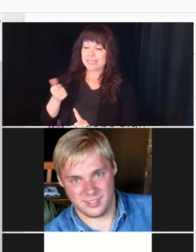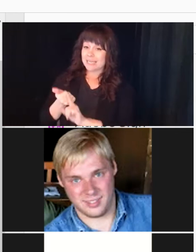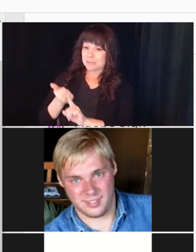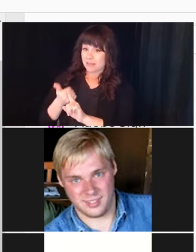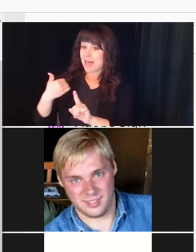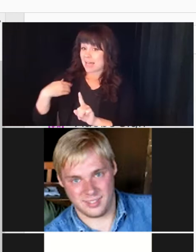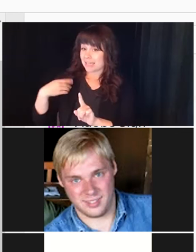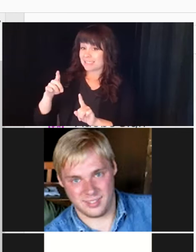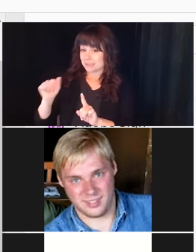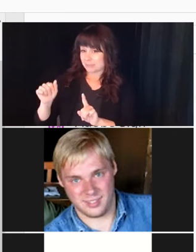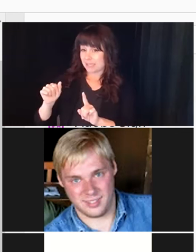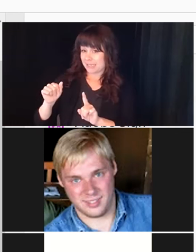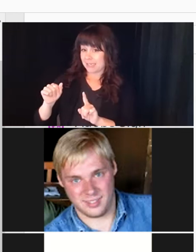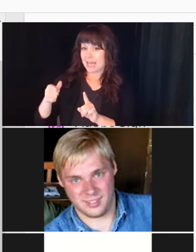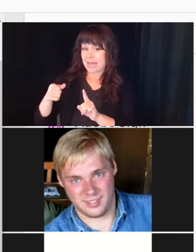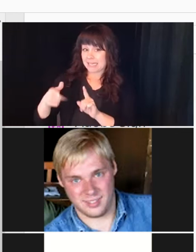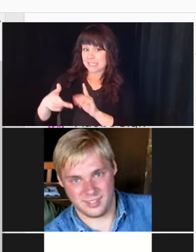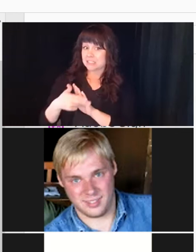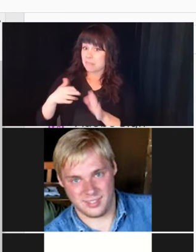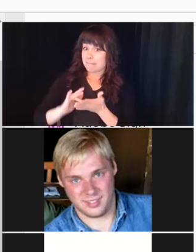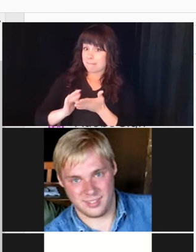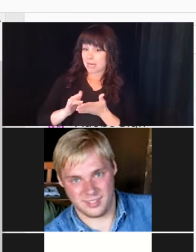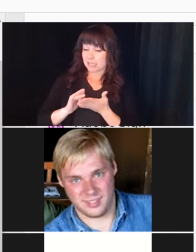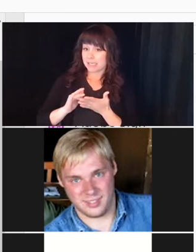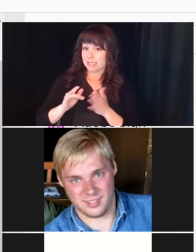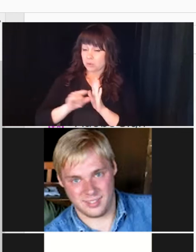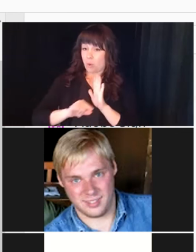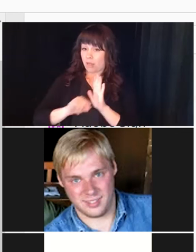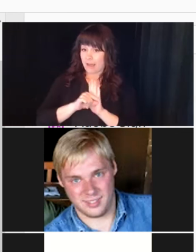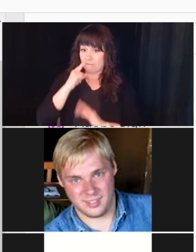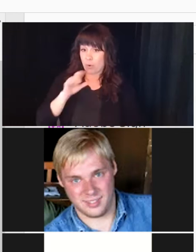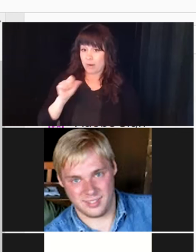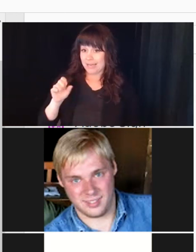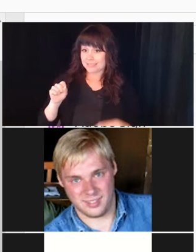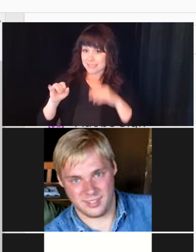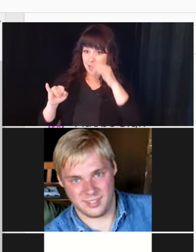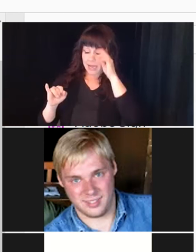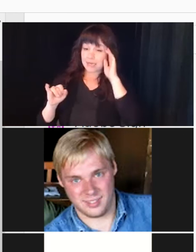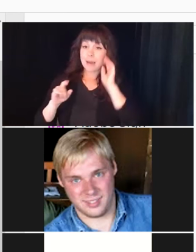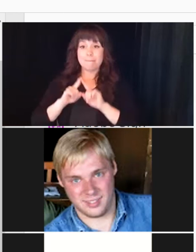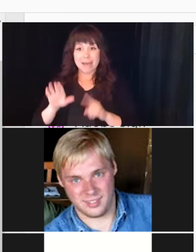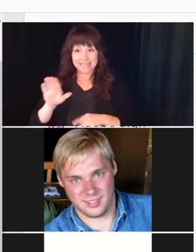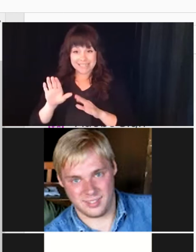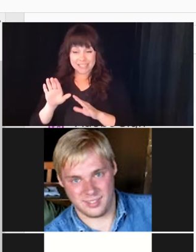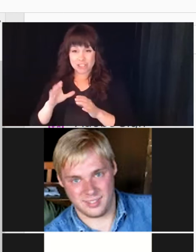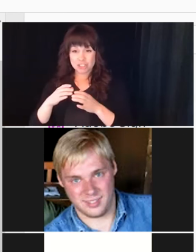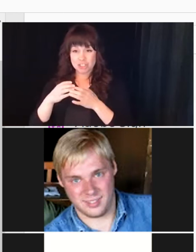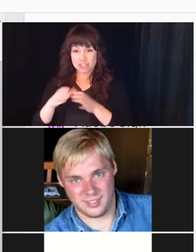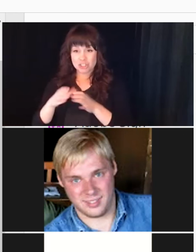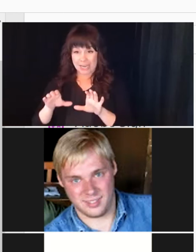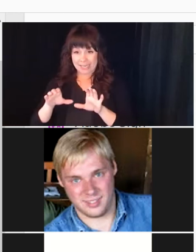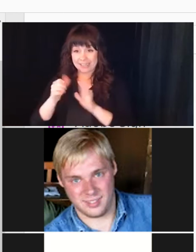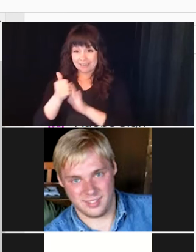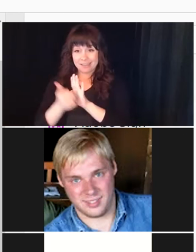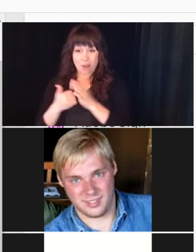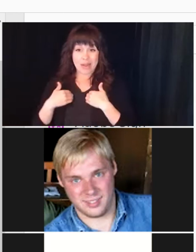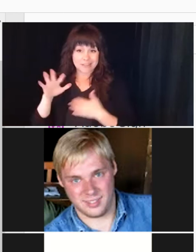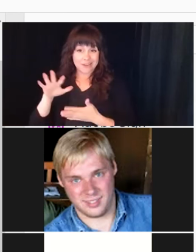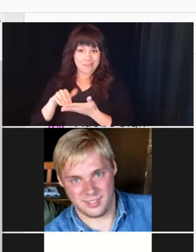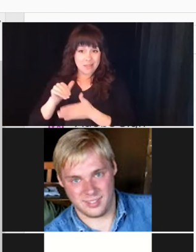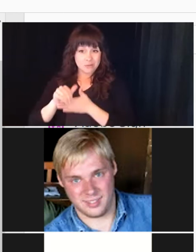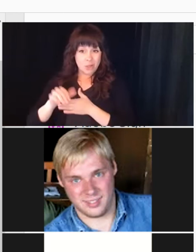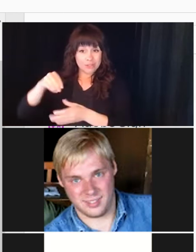for SSI, but he has a checking account and it has, let's say, $5,000 in it at the time he applies, Social Security is going